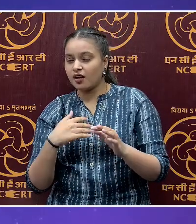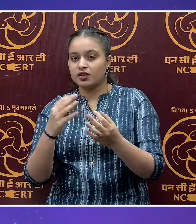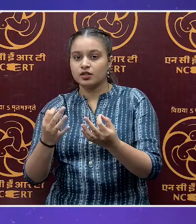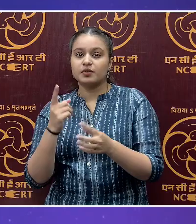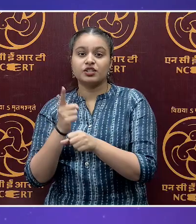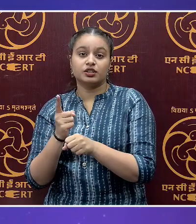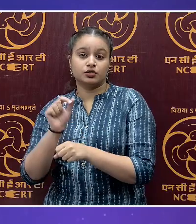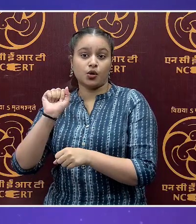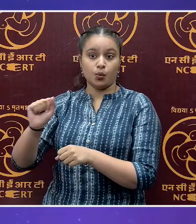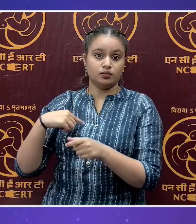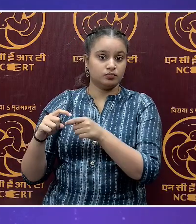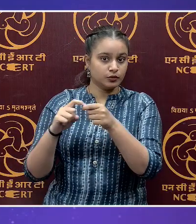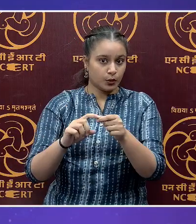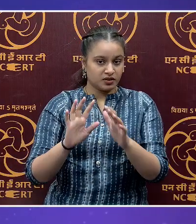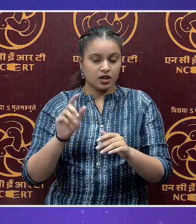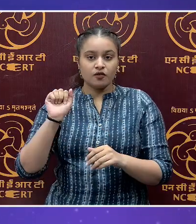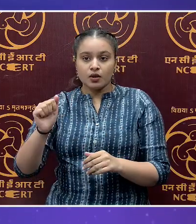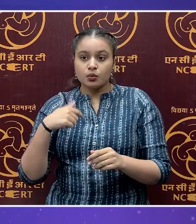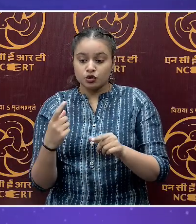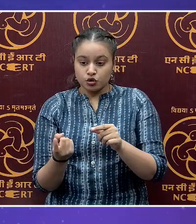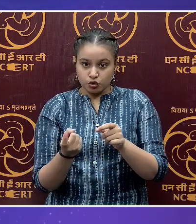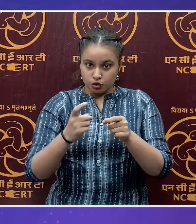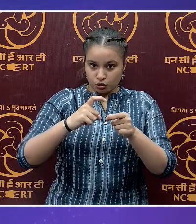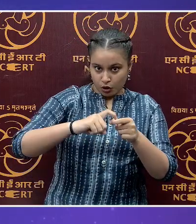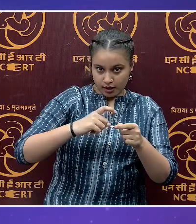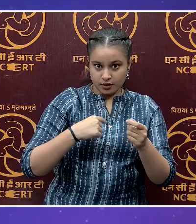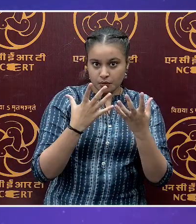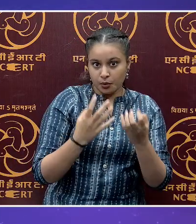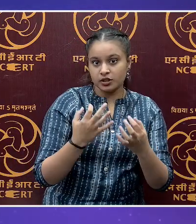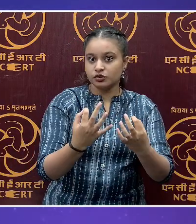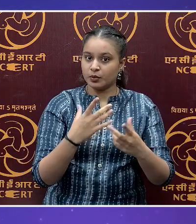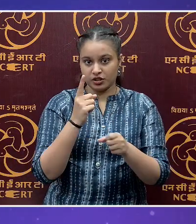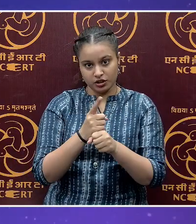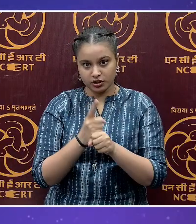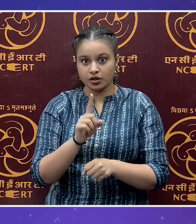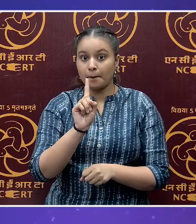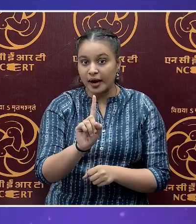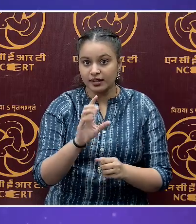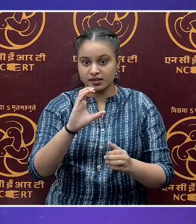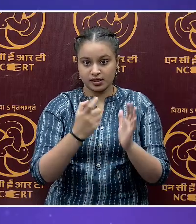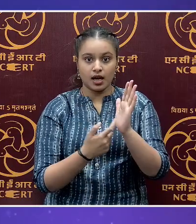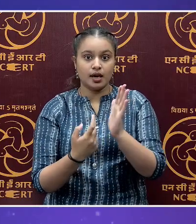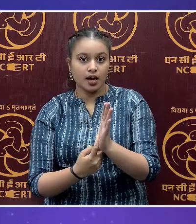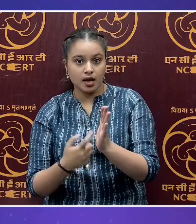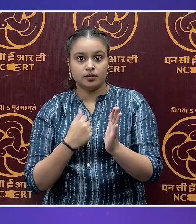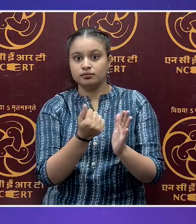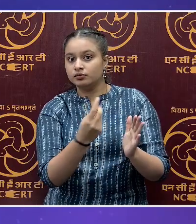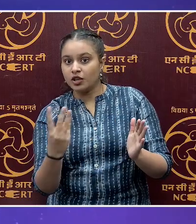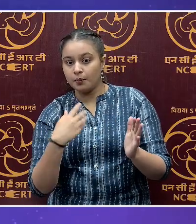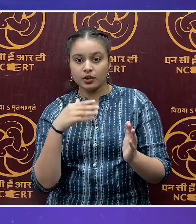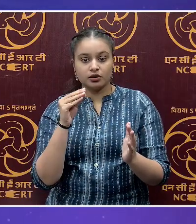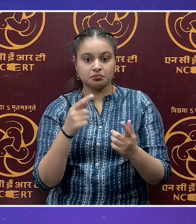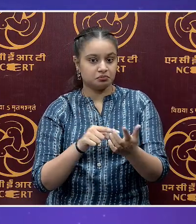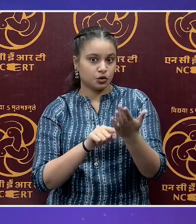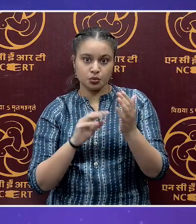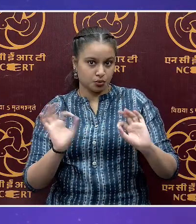educator side that she wants to join as a special educator, but CRR number is not showing over there,